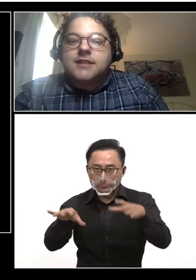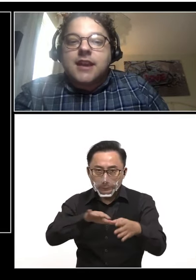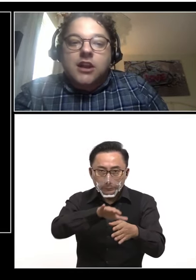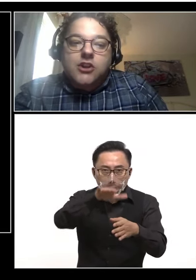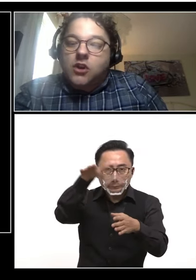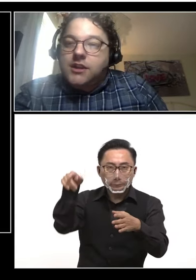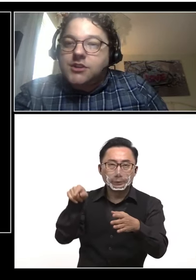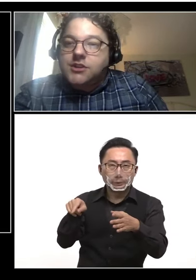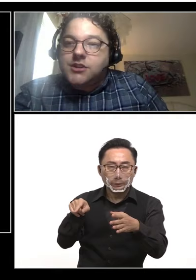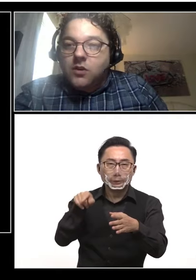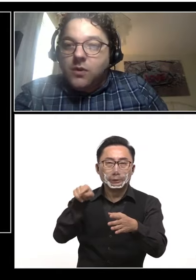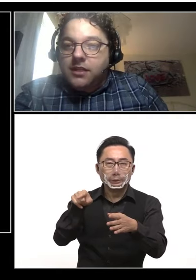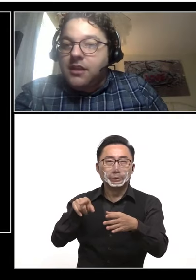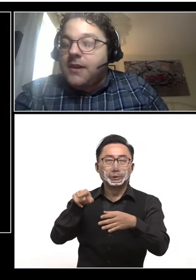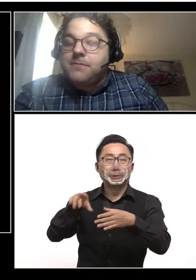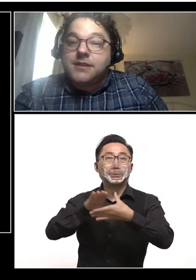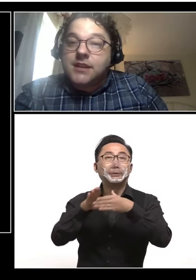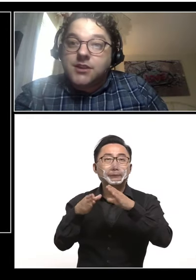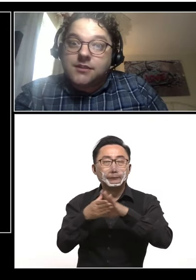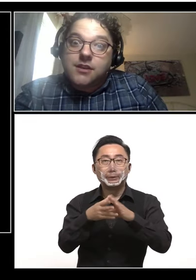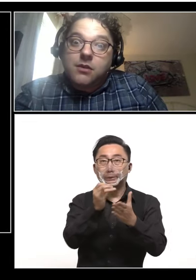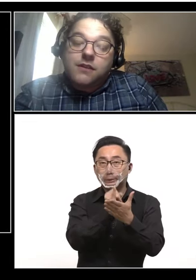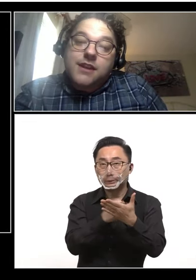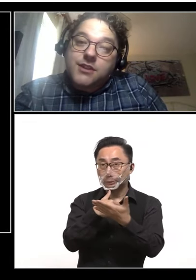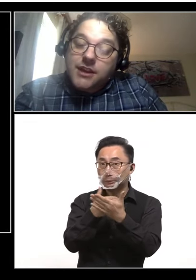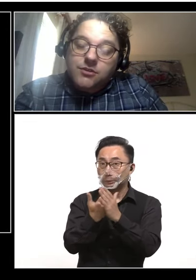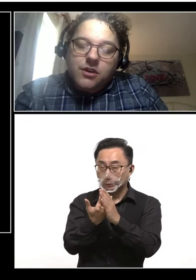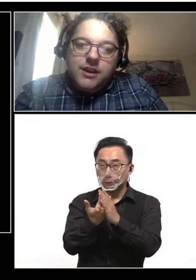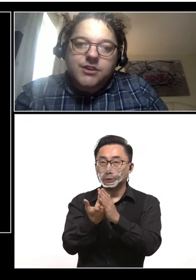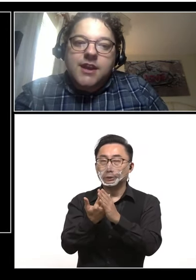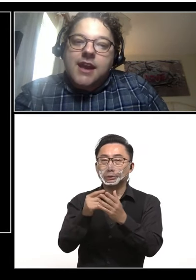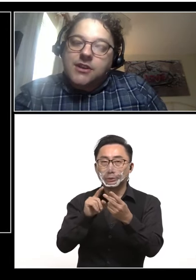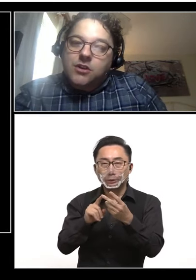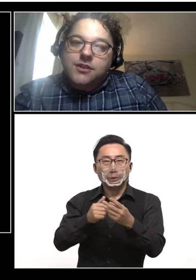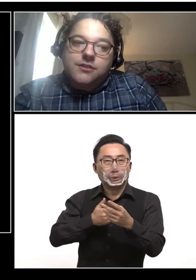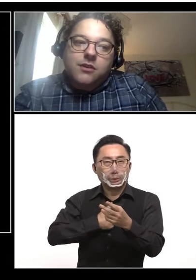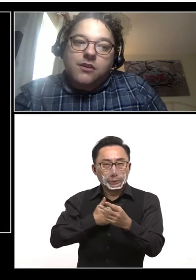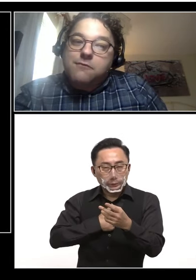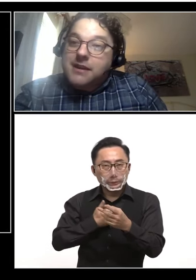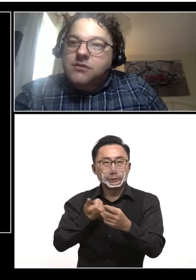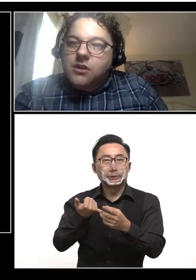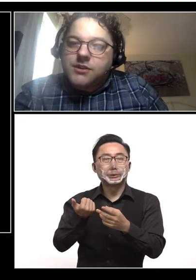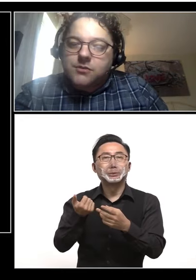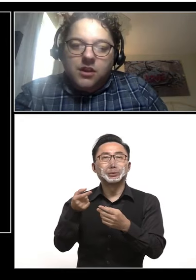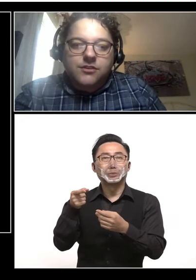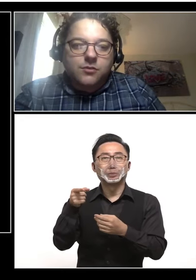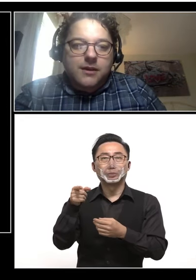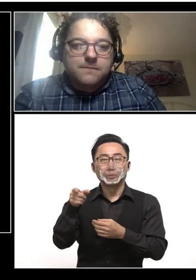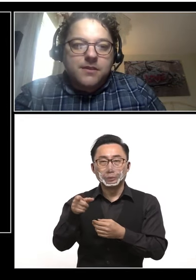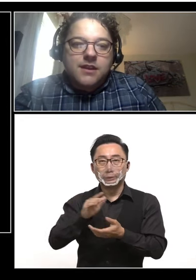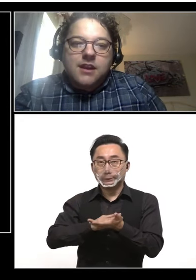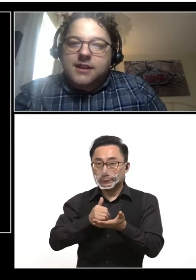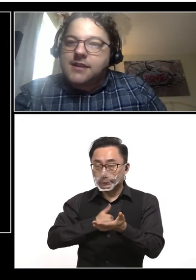artistic skill and knowledge, along with the teachers. So a lot of the educational knowledge and doctors. So a lot of medical knowledge was lost as